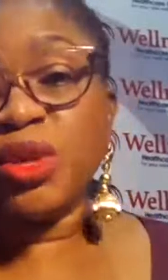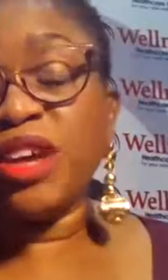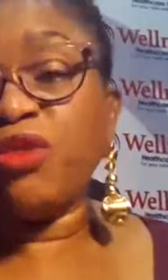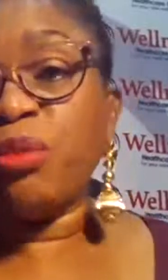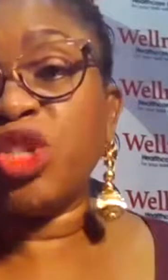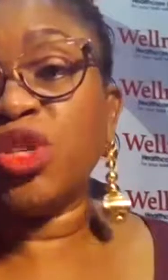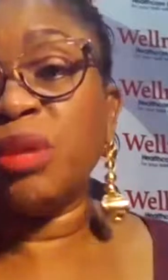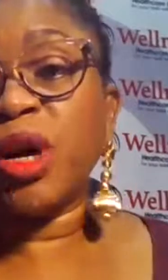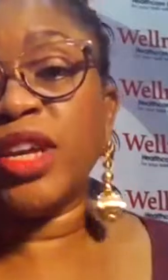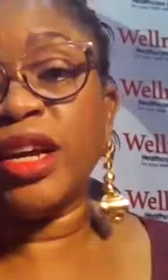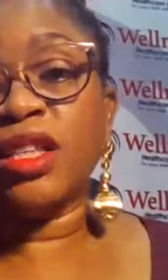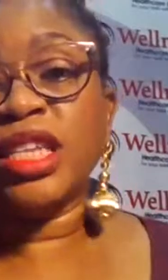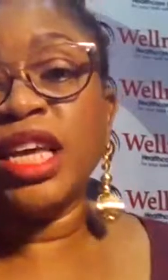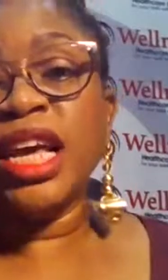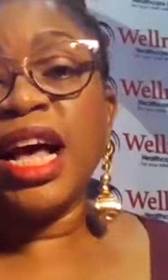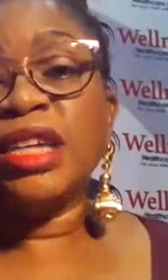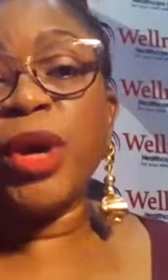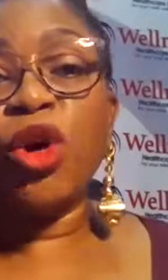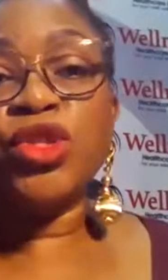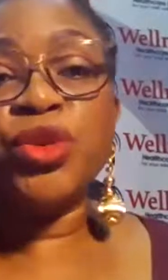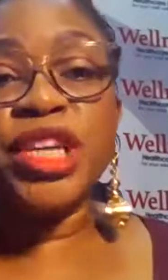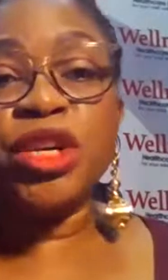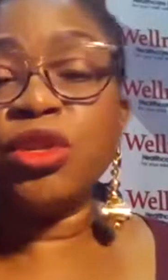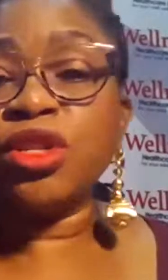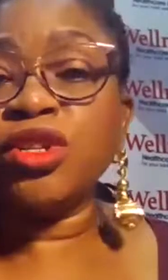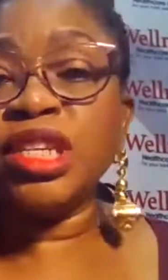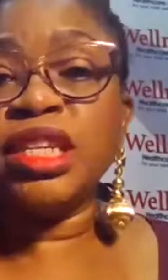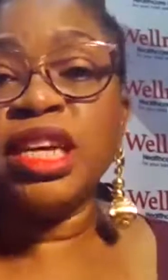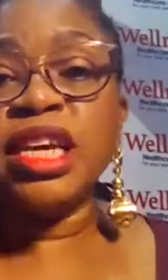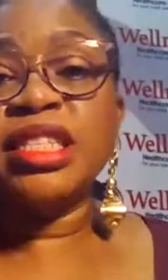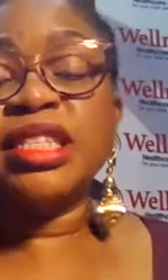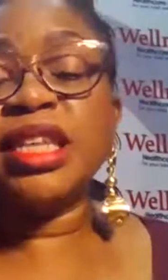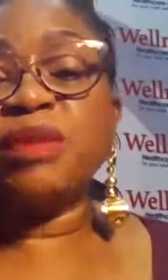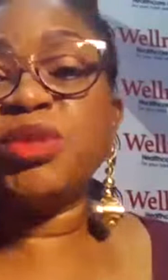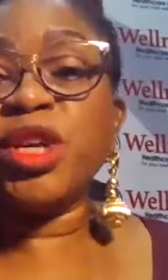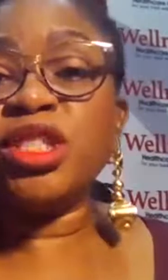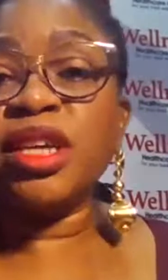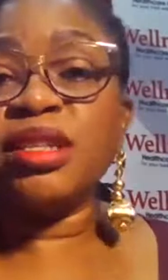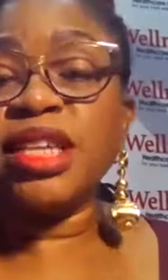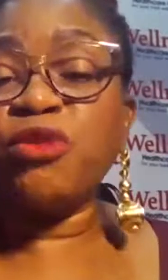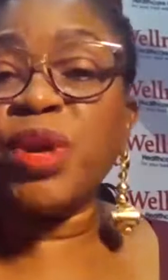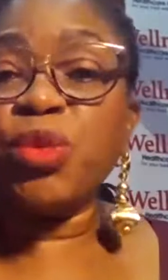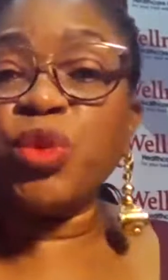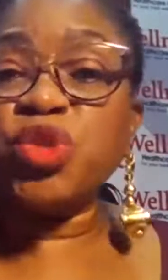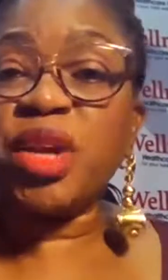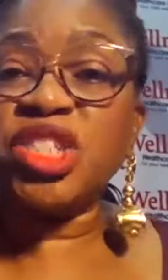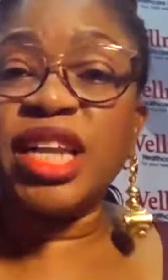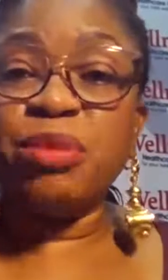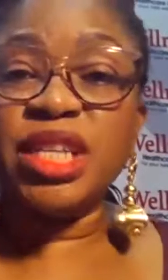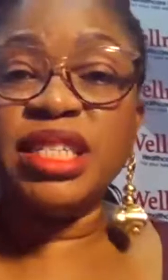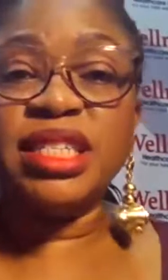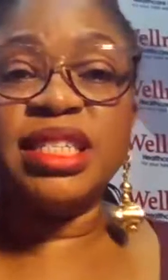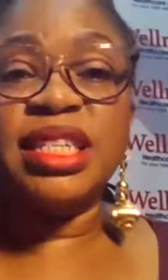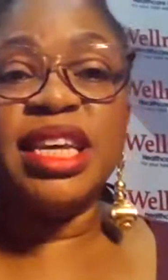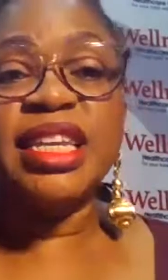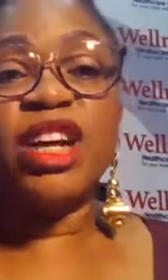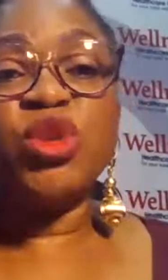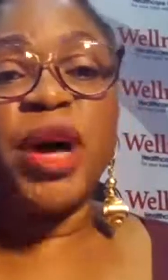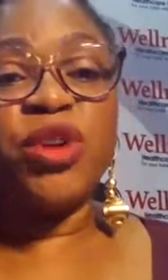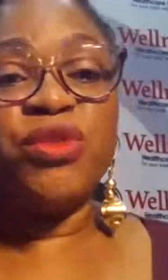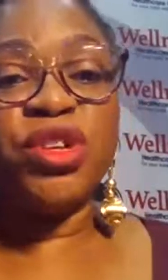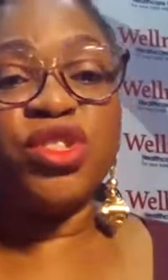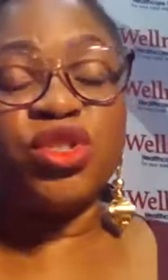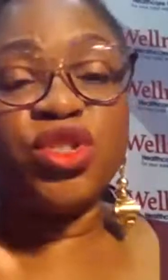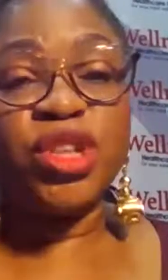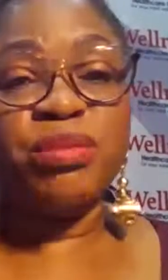Everybody needs to hear information about health, and we're also including this set of people with special abilities. They're